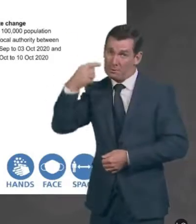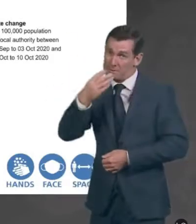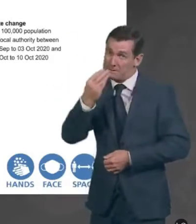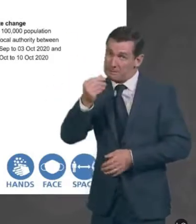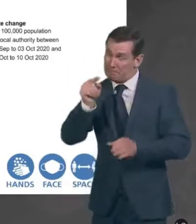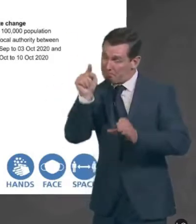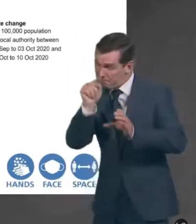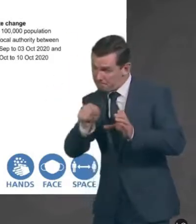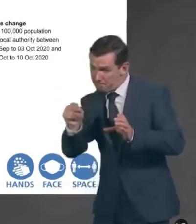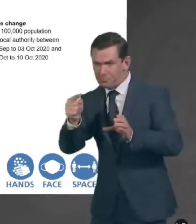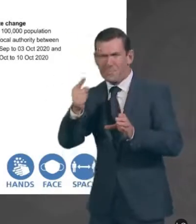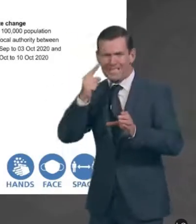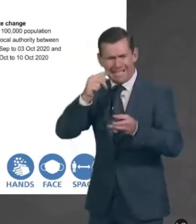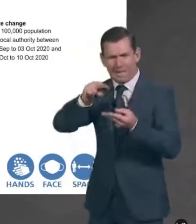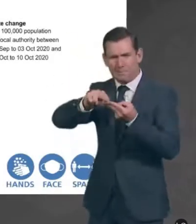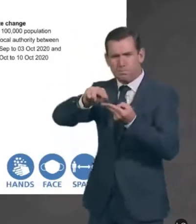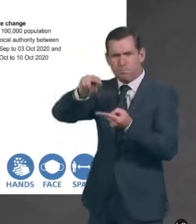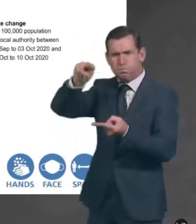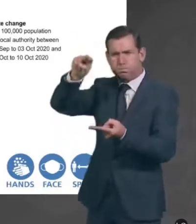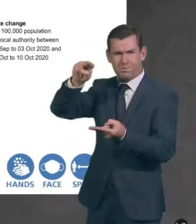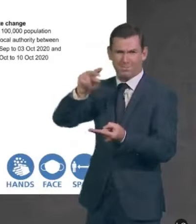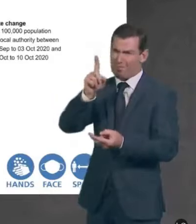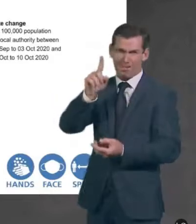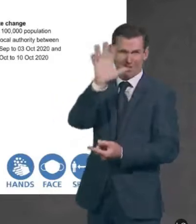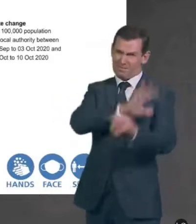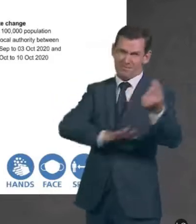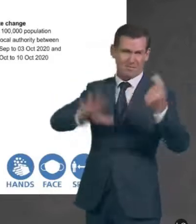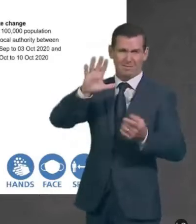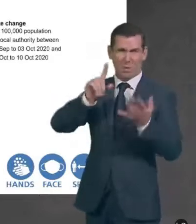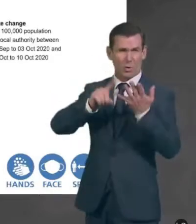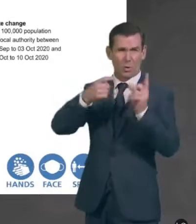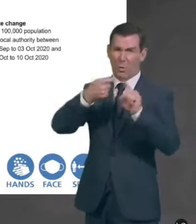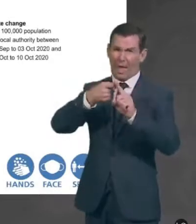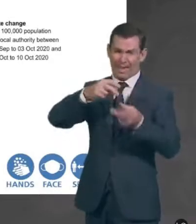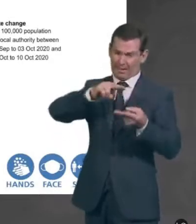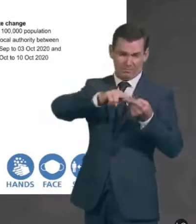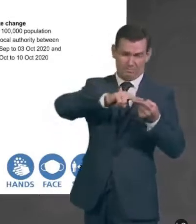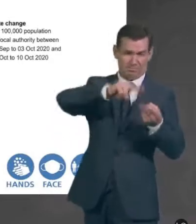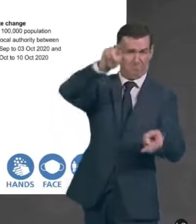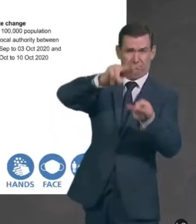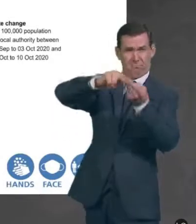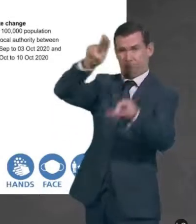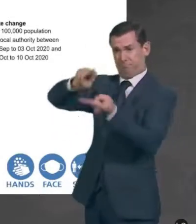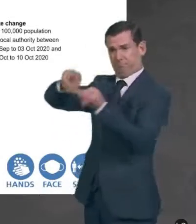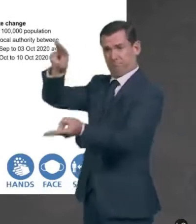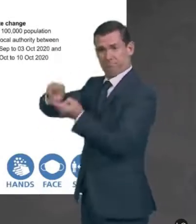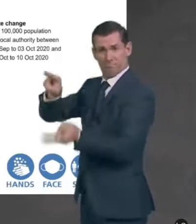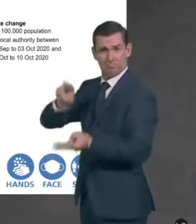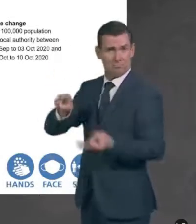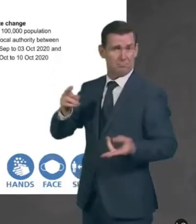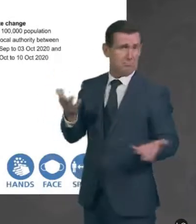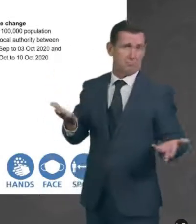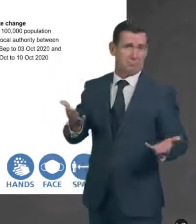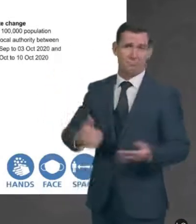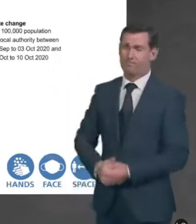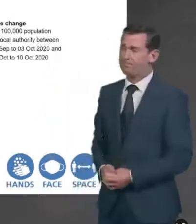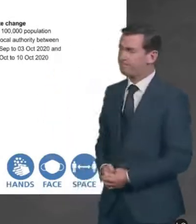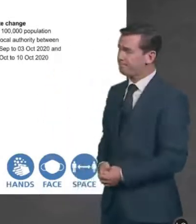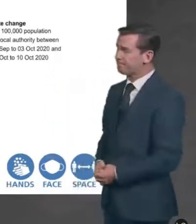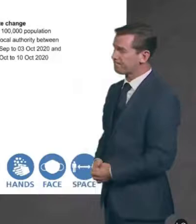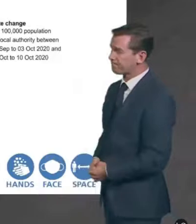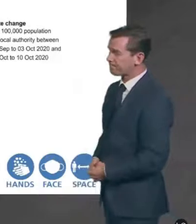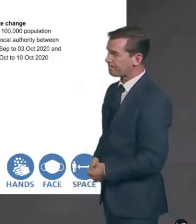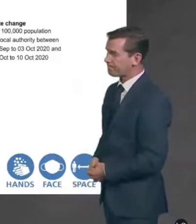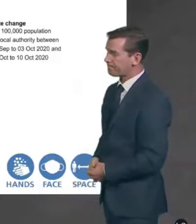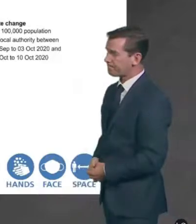across the country. So the epidemic is growing everywhere. And as the CMO said, it's important to look also by age how this